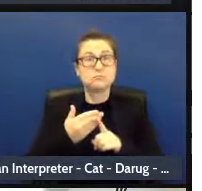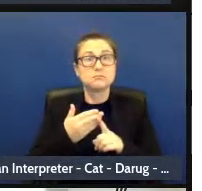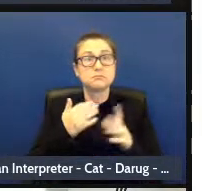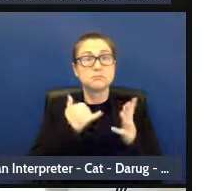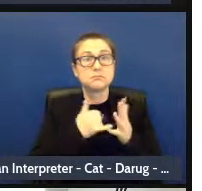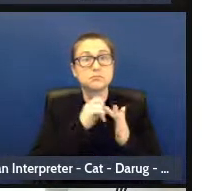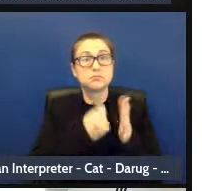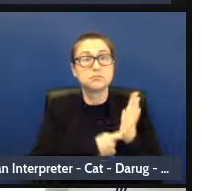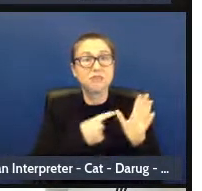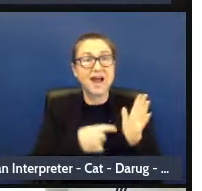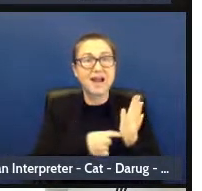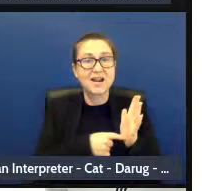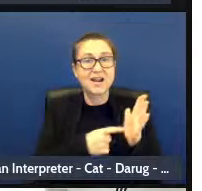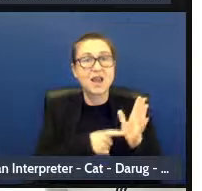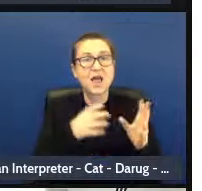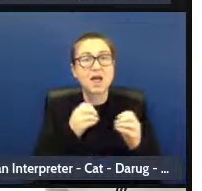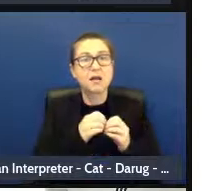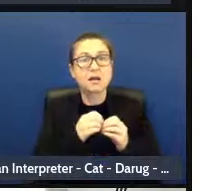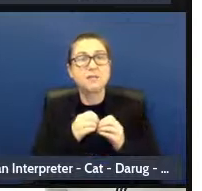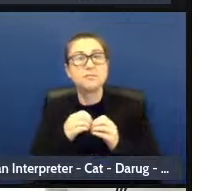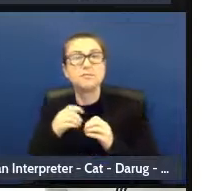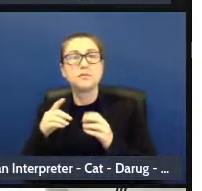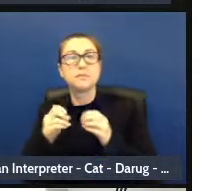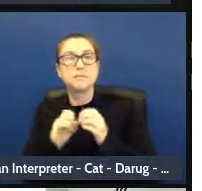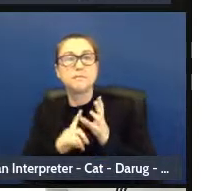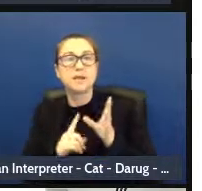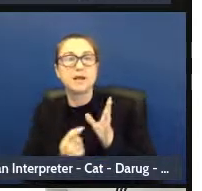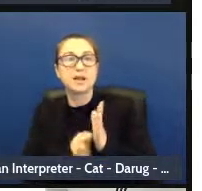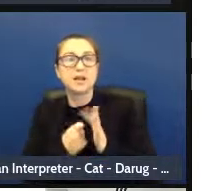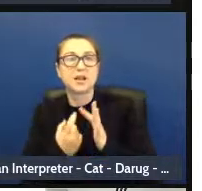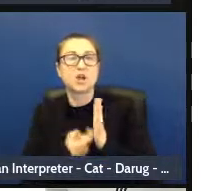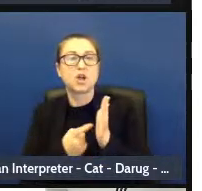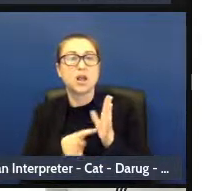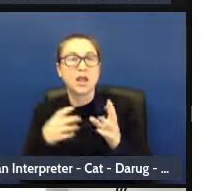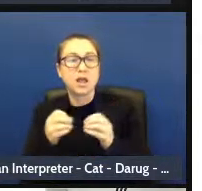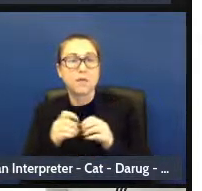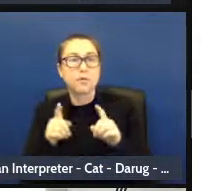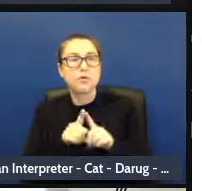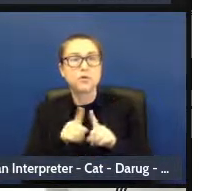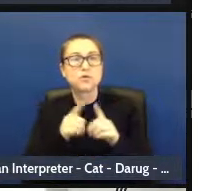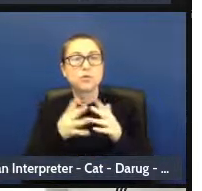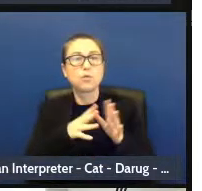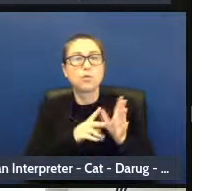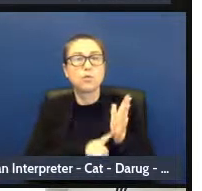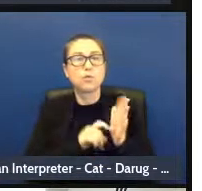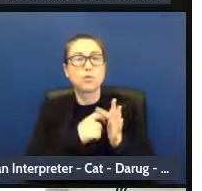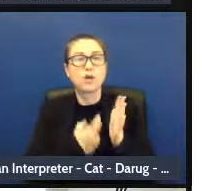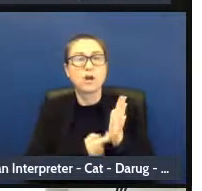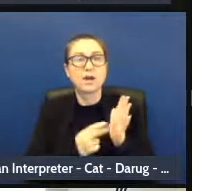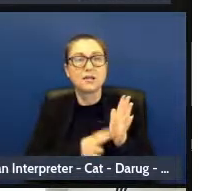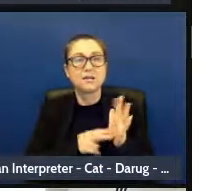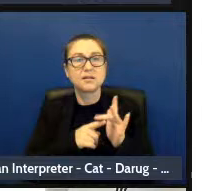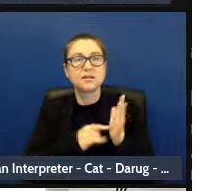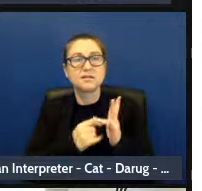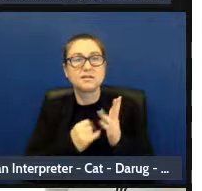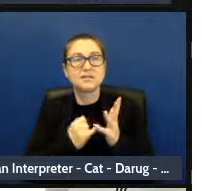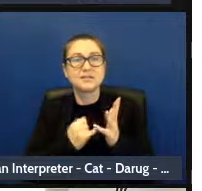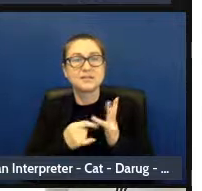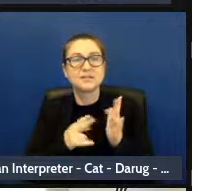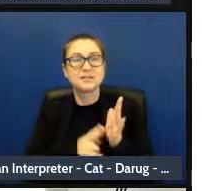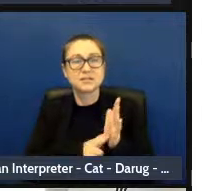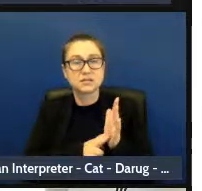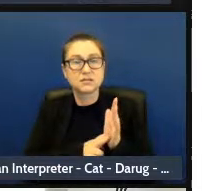and the Walker-Nielsen Lab over the years. And I'd also like to acknowledge the generous funding from the Greaves family